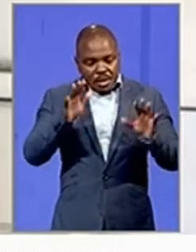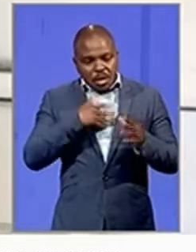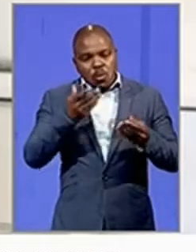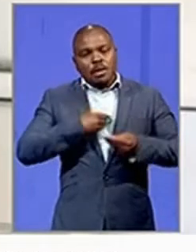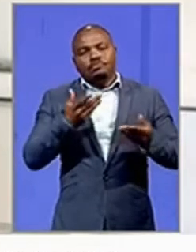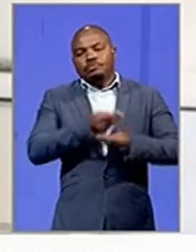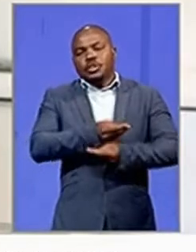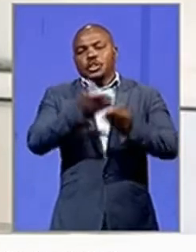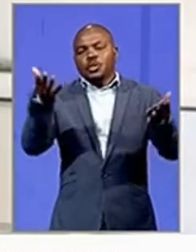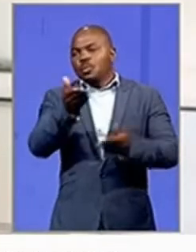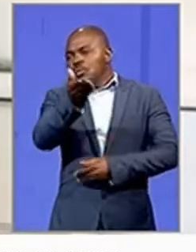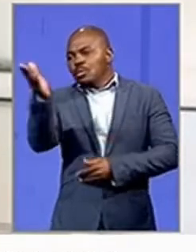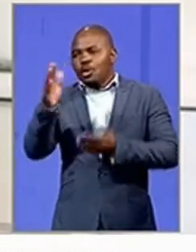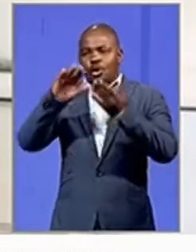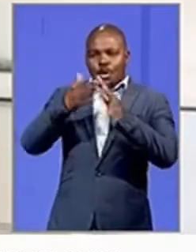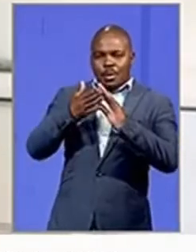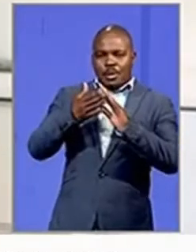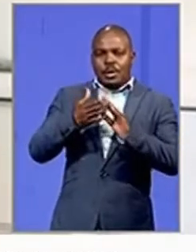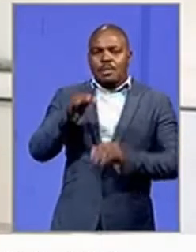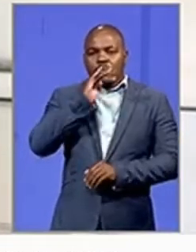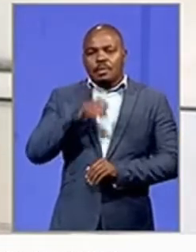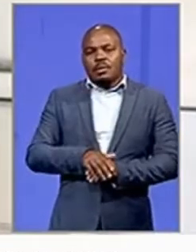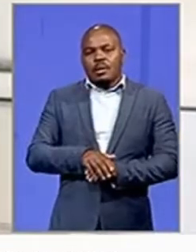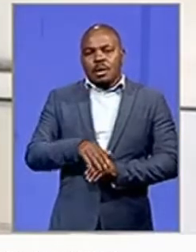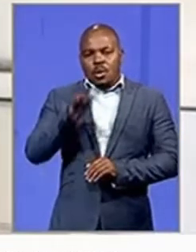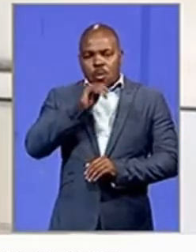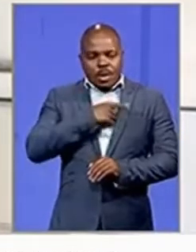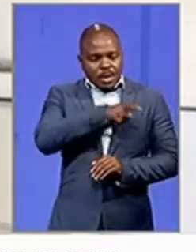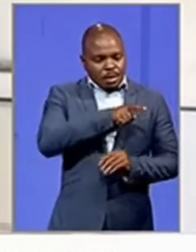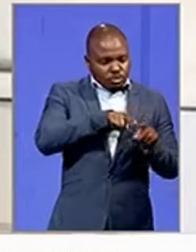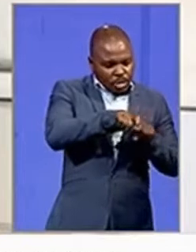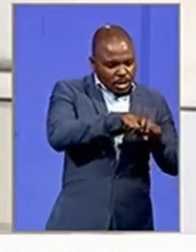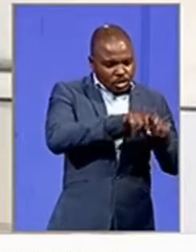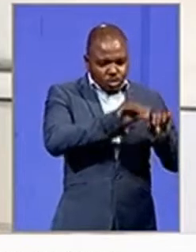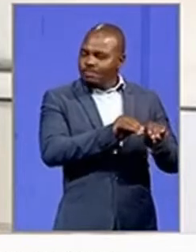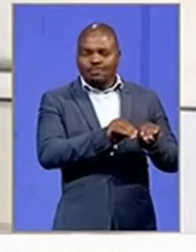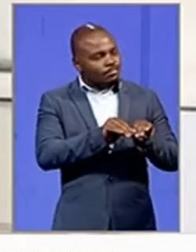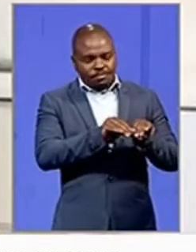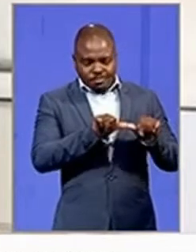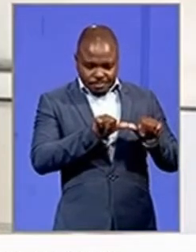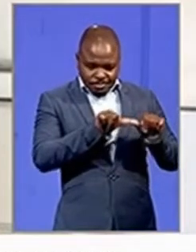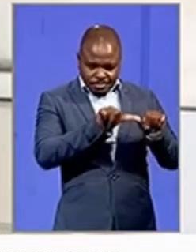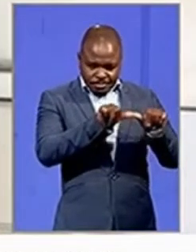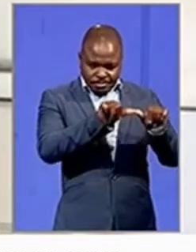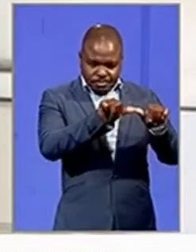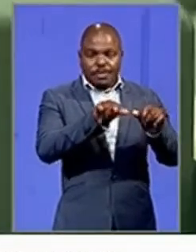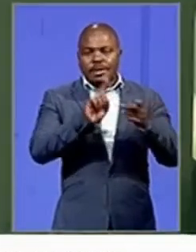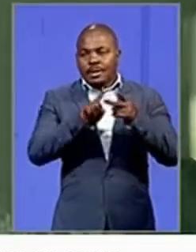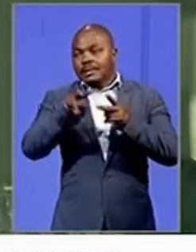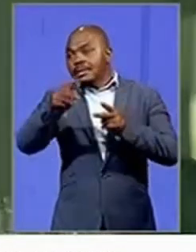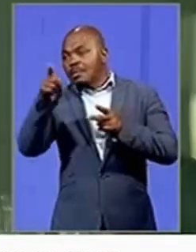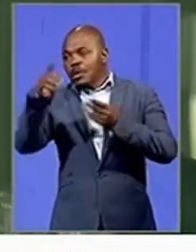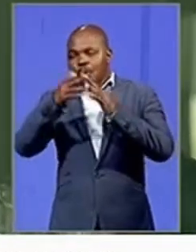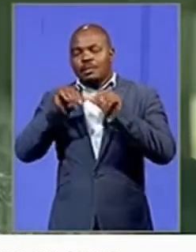to the wider community. So you can't stop with these clinical trials. You have to look at them for the wider community.